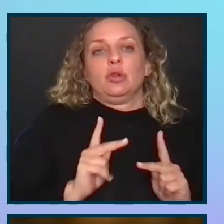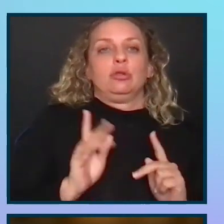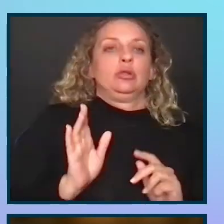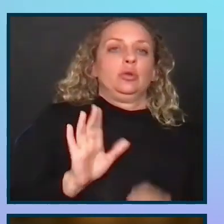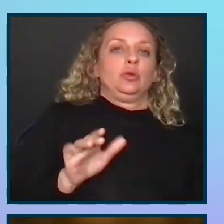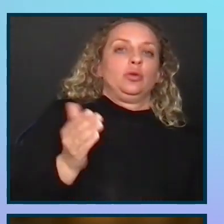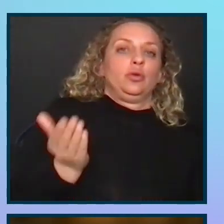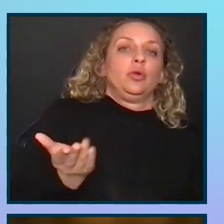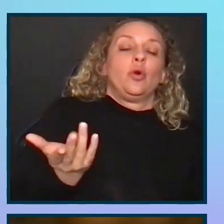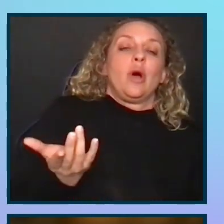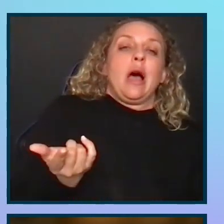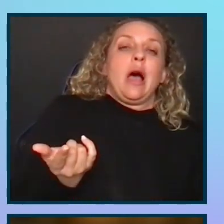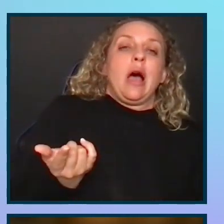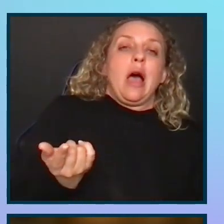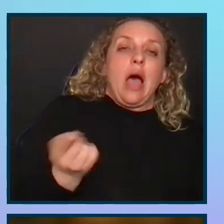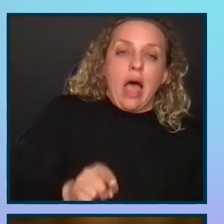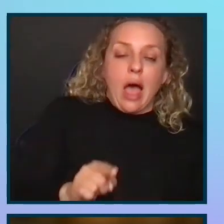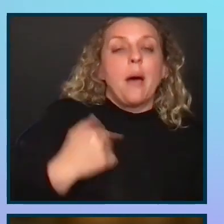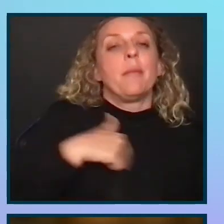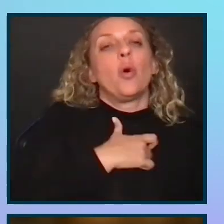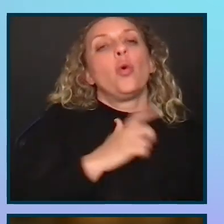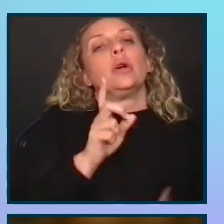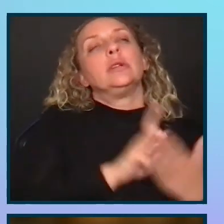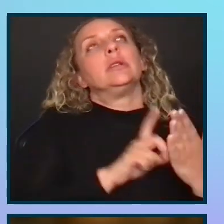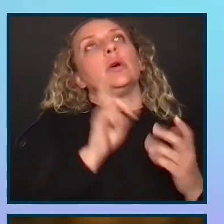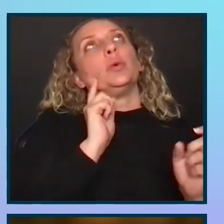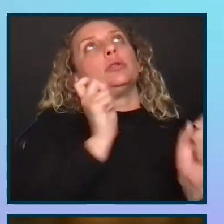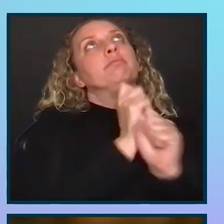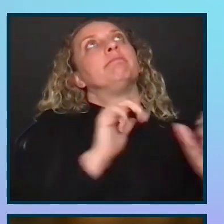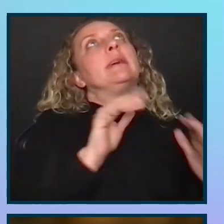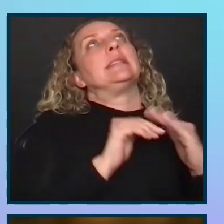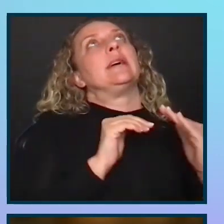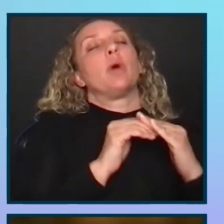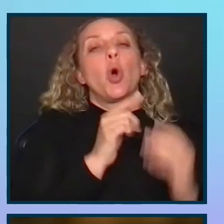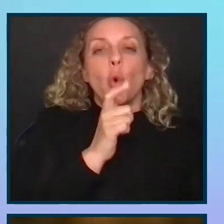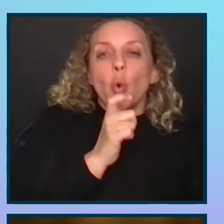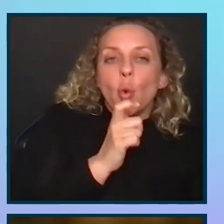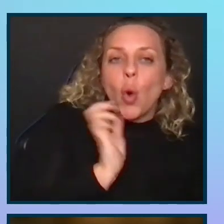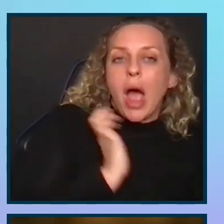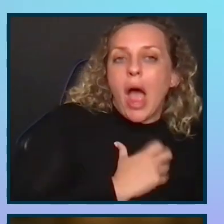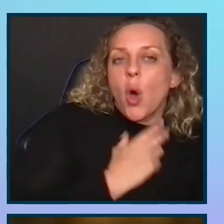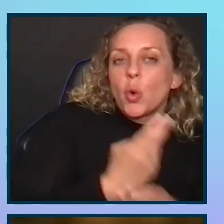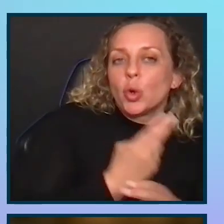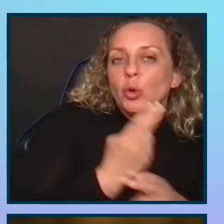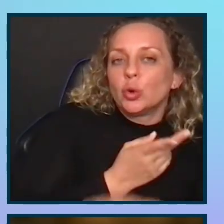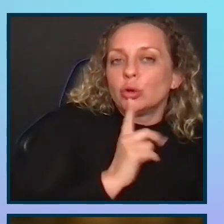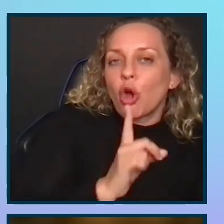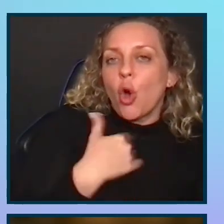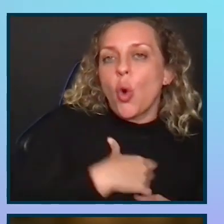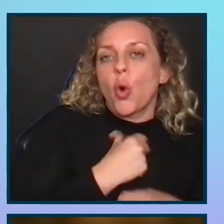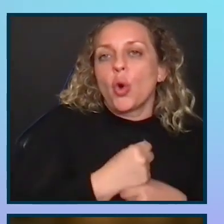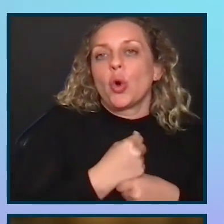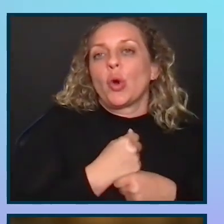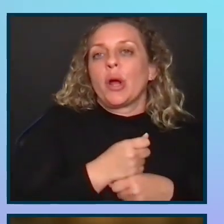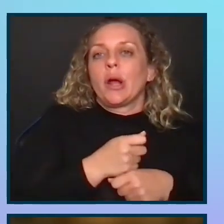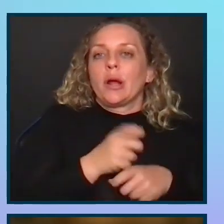the idea here is that when we design with accessibility in mind, we want to think of who our users are. So we want to create personas that represent